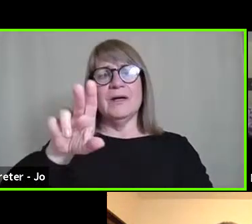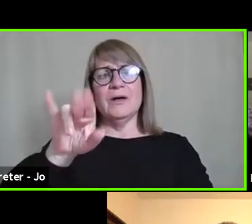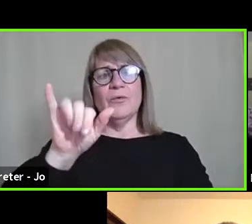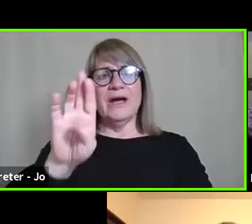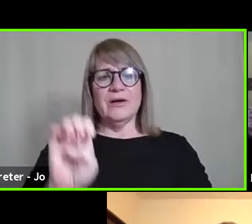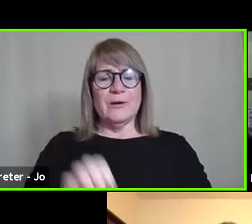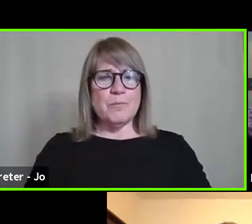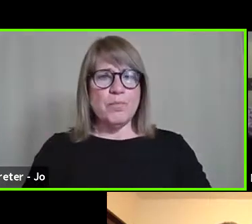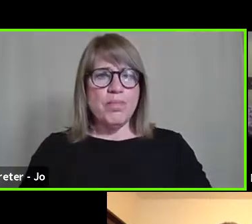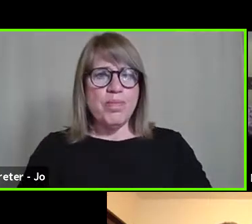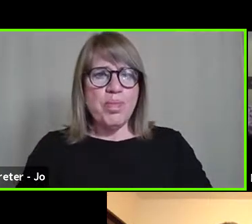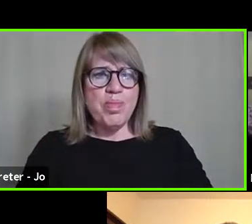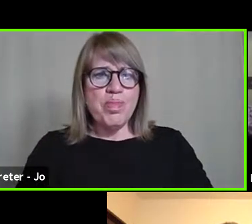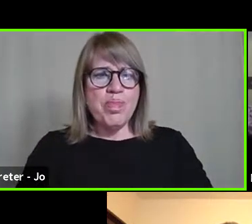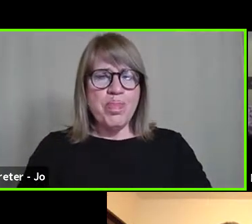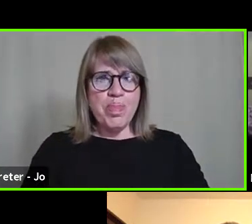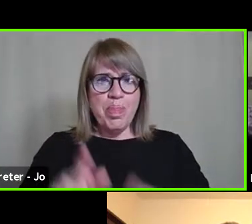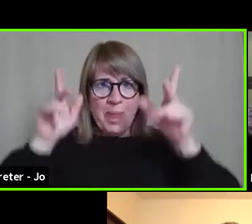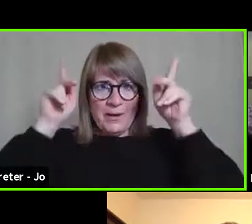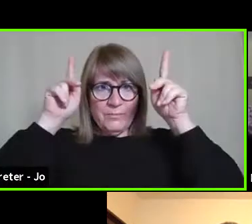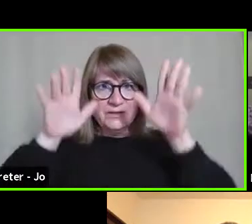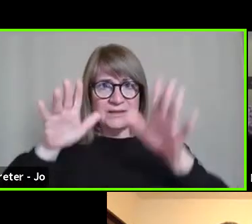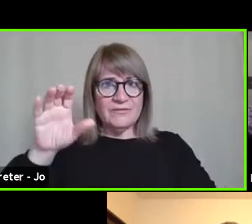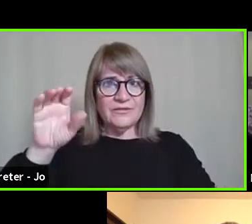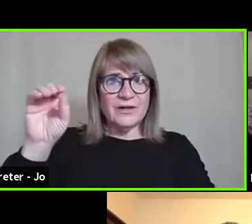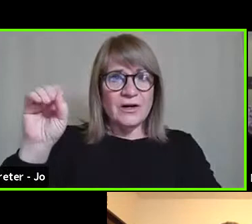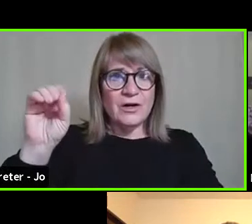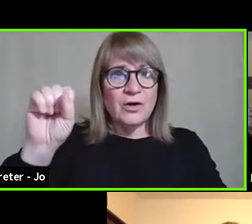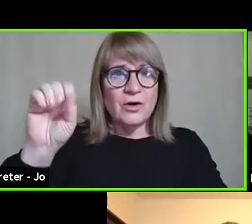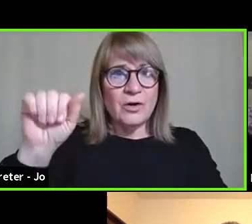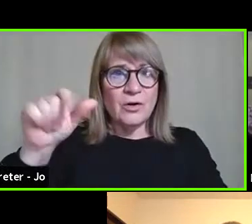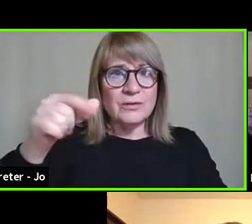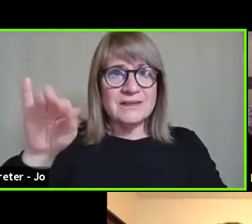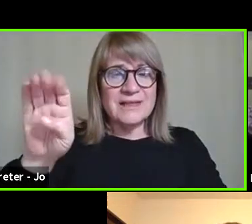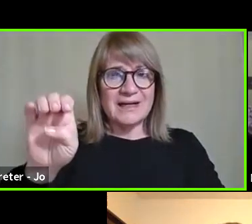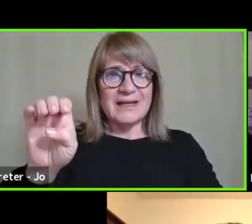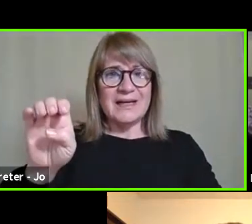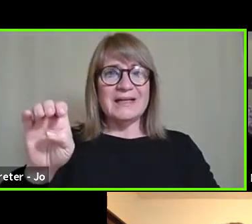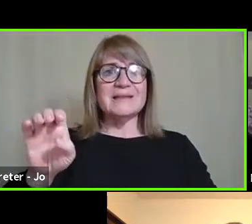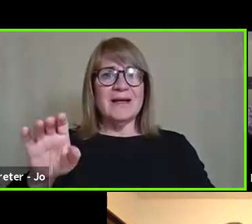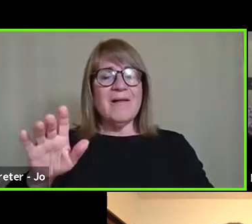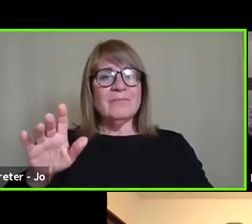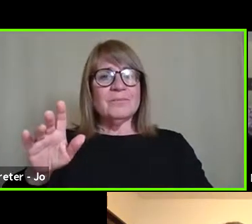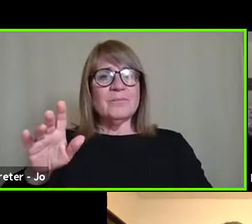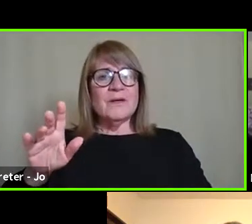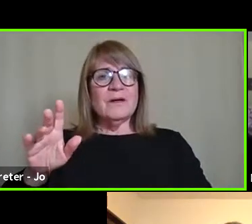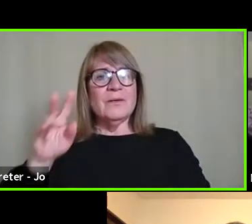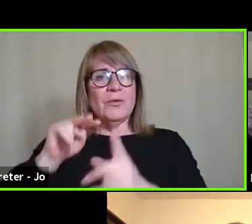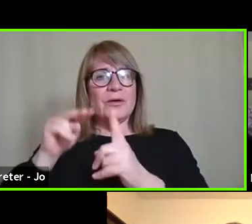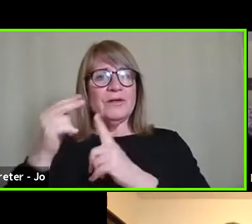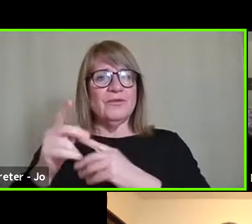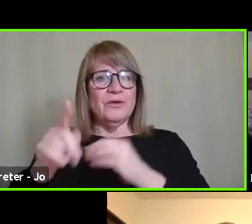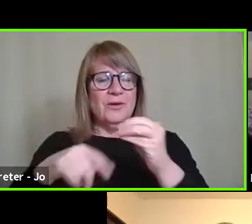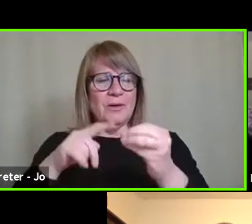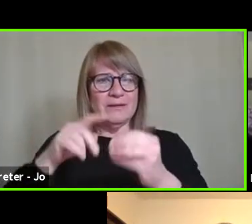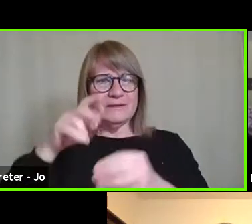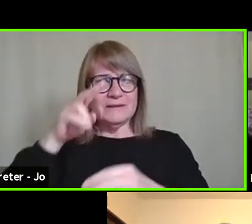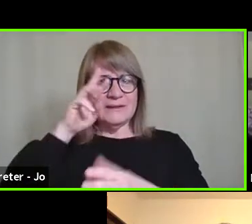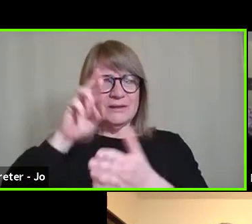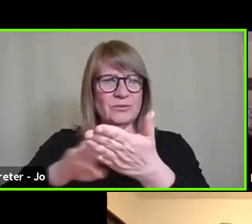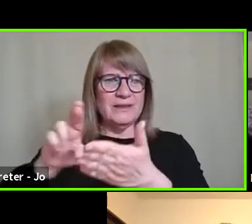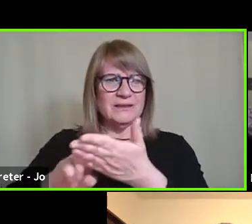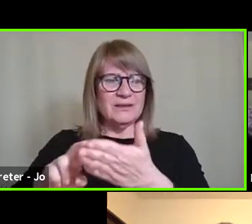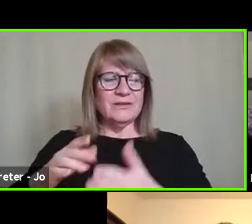uh professor obasaki's stance on democracy's right to restrict certain research seems equivalent to